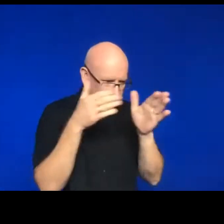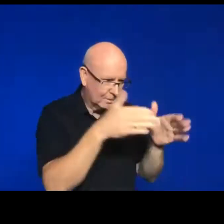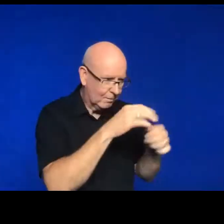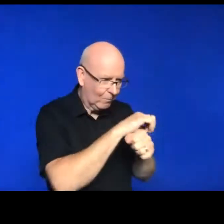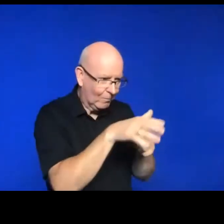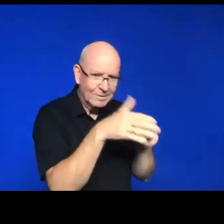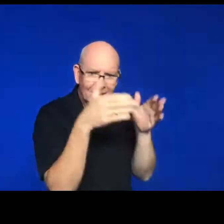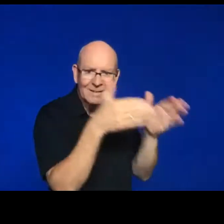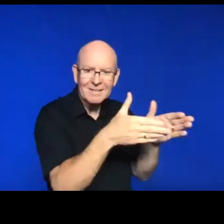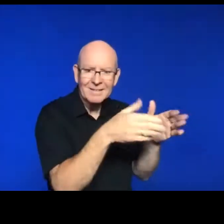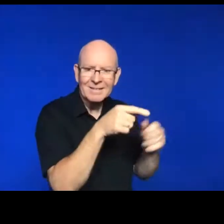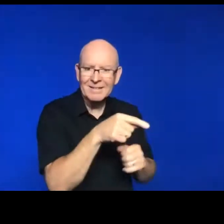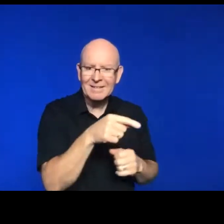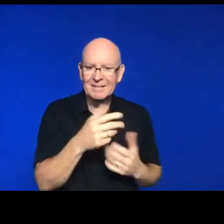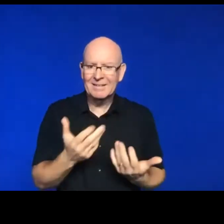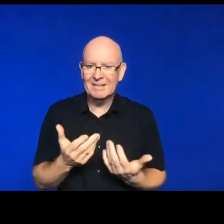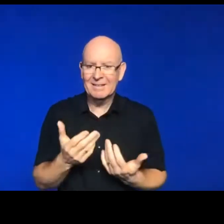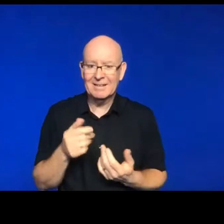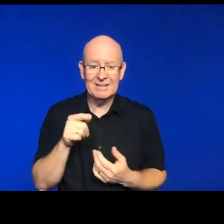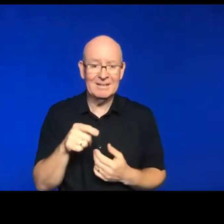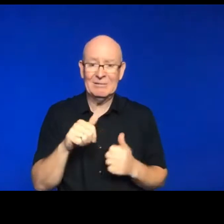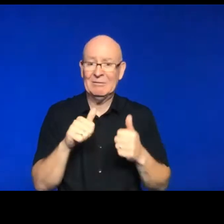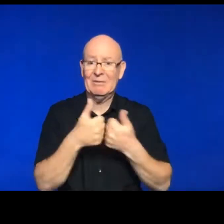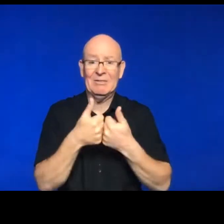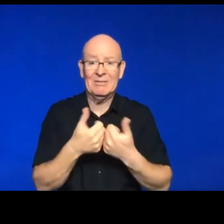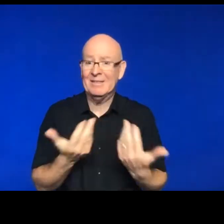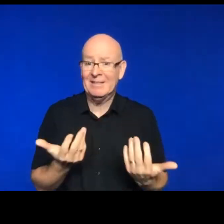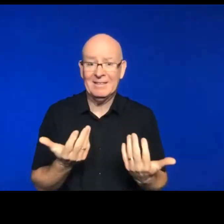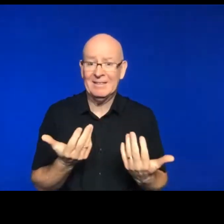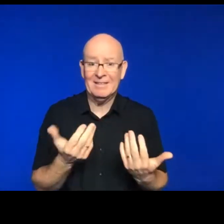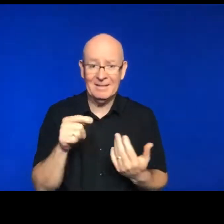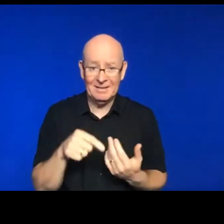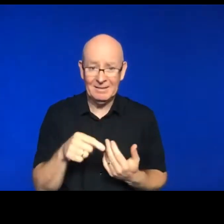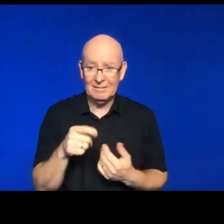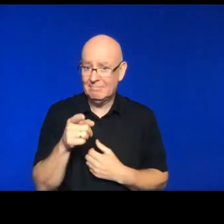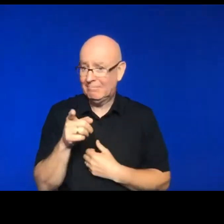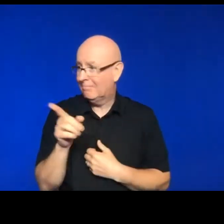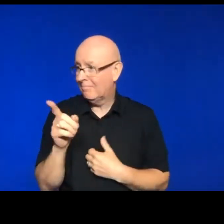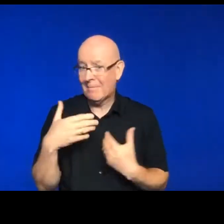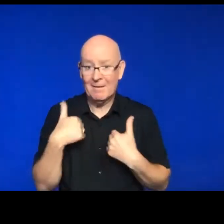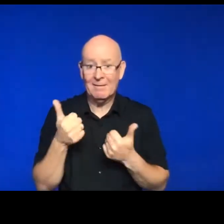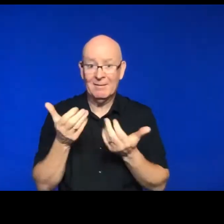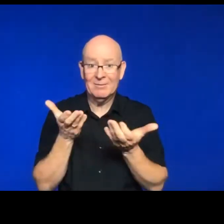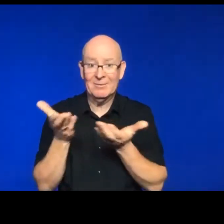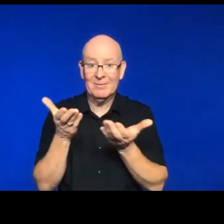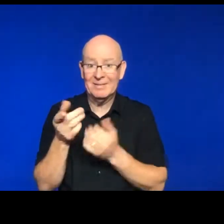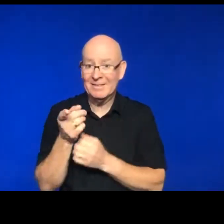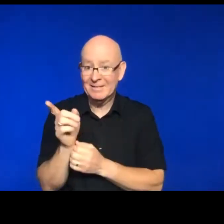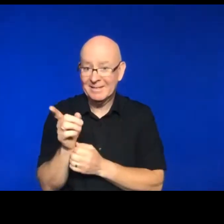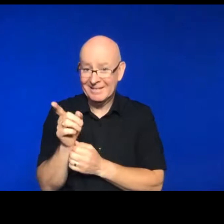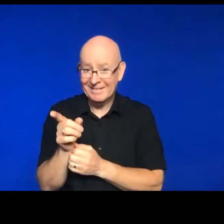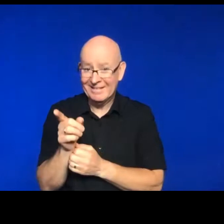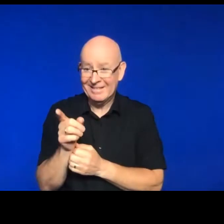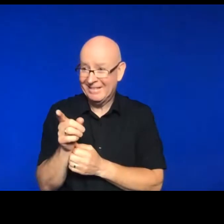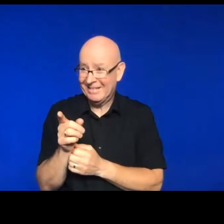health services that are considered necessary and essential for the general population are